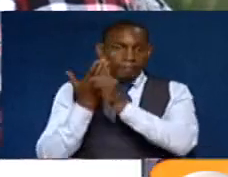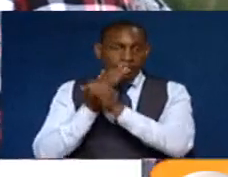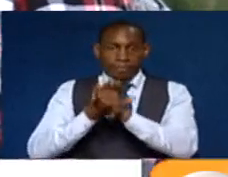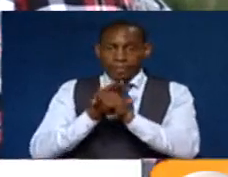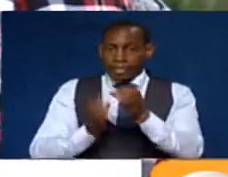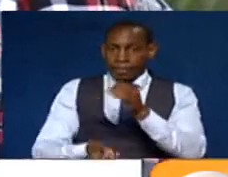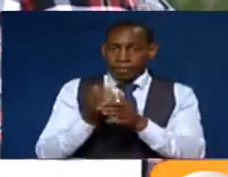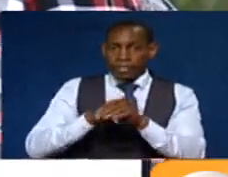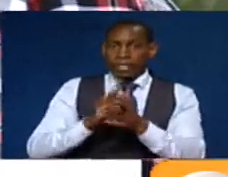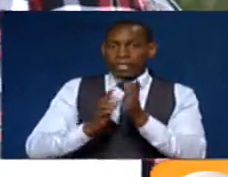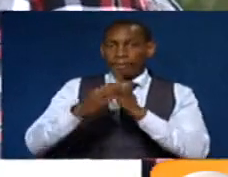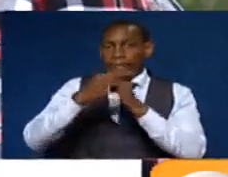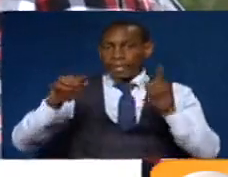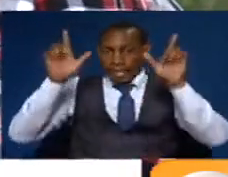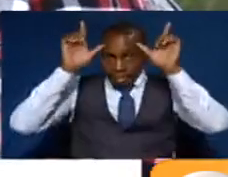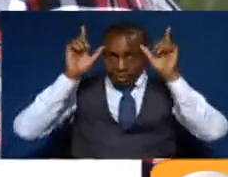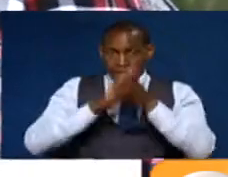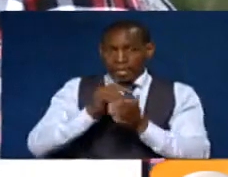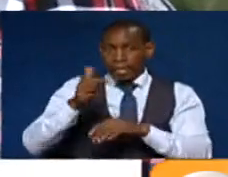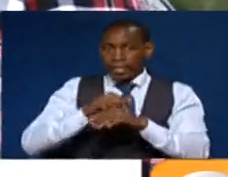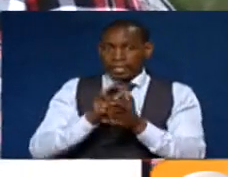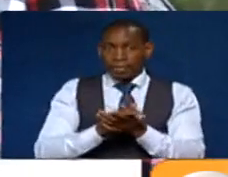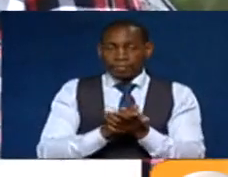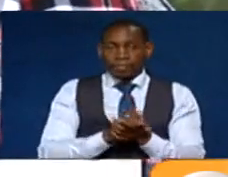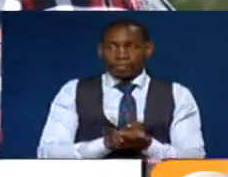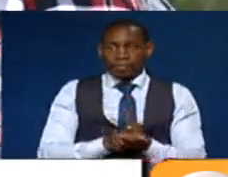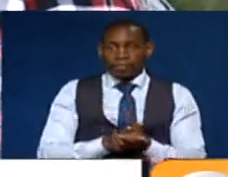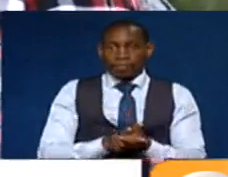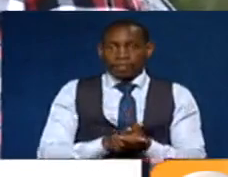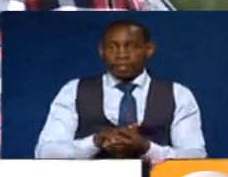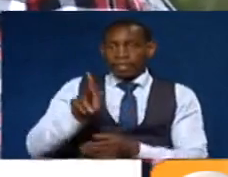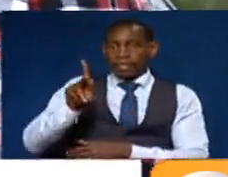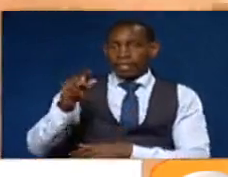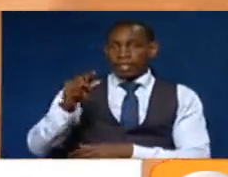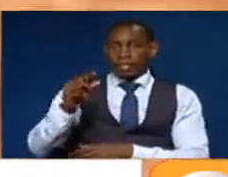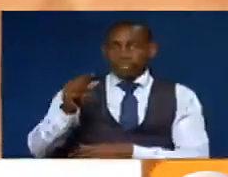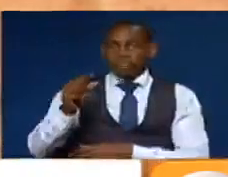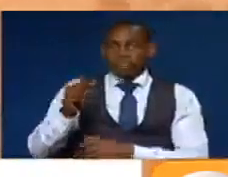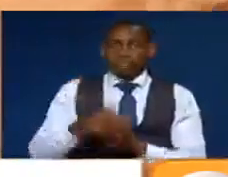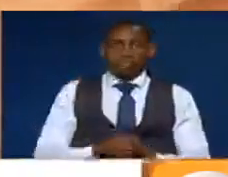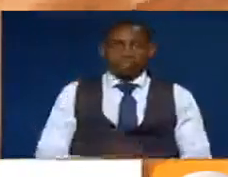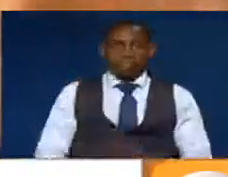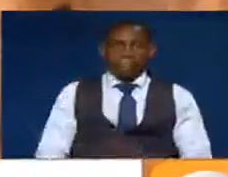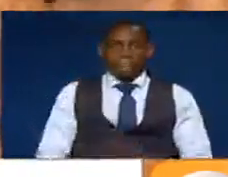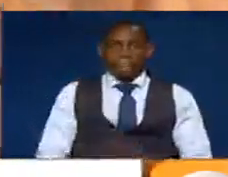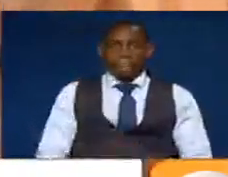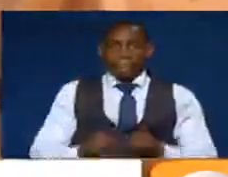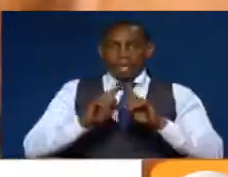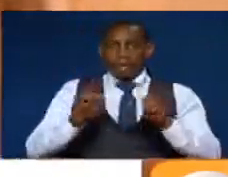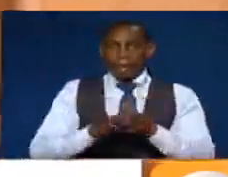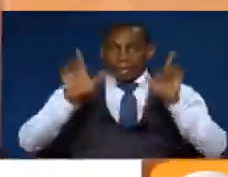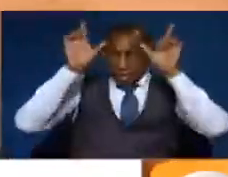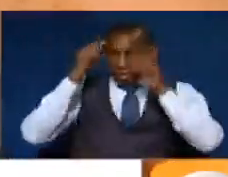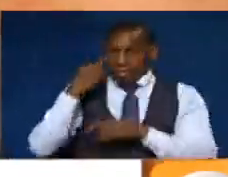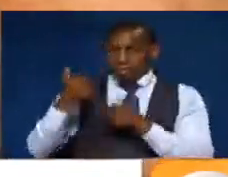in case they slaughter a cow than sometimes back because of the cages of animals. But the Sahiwal breed